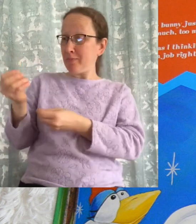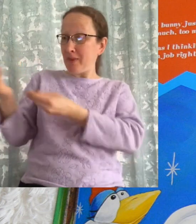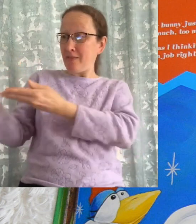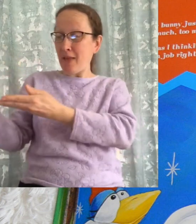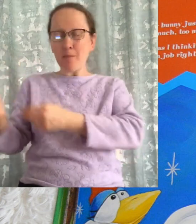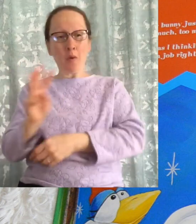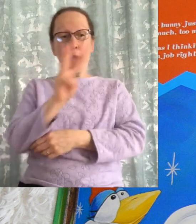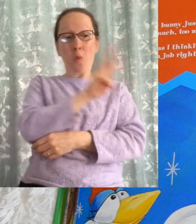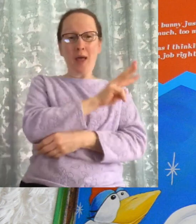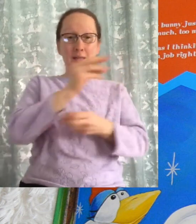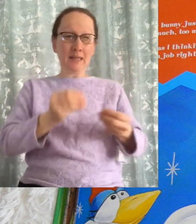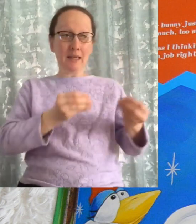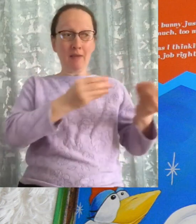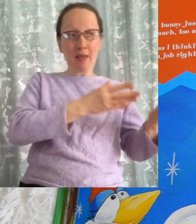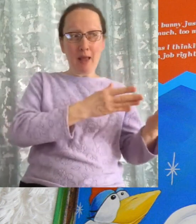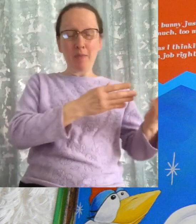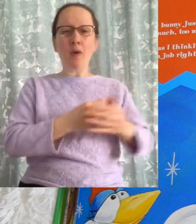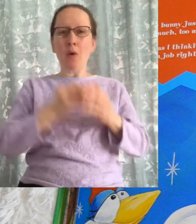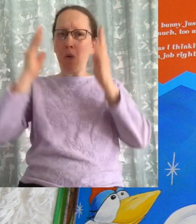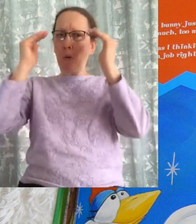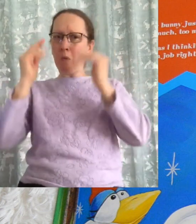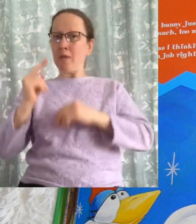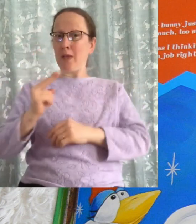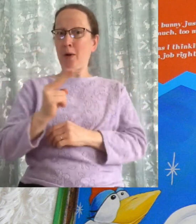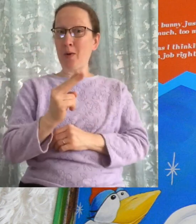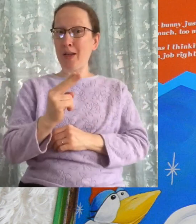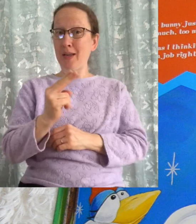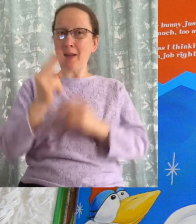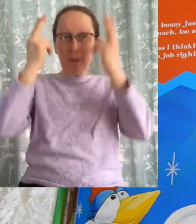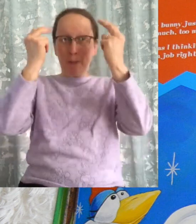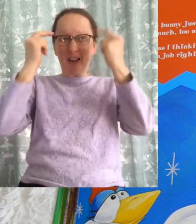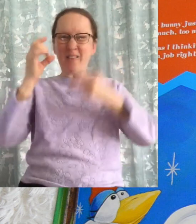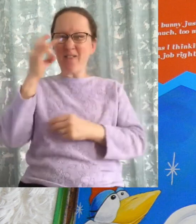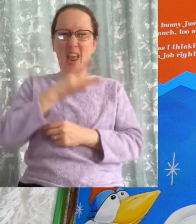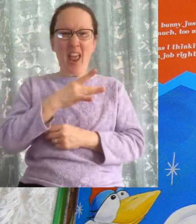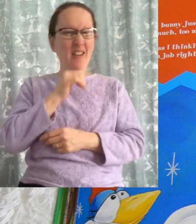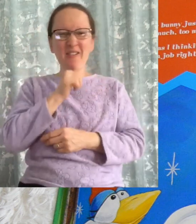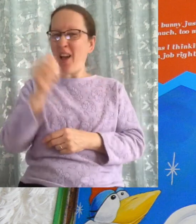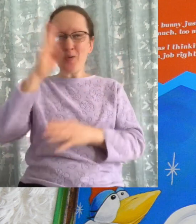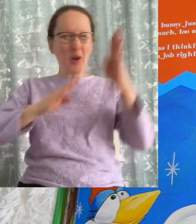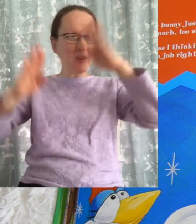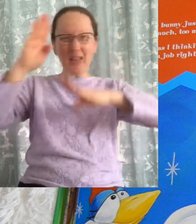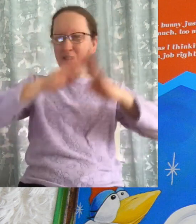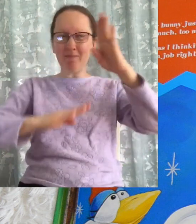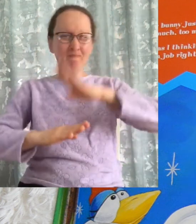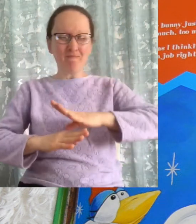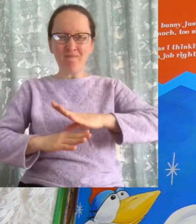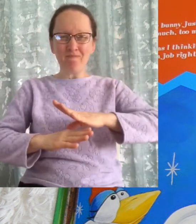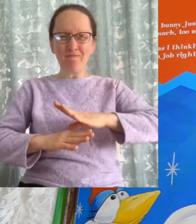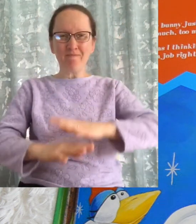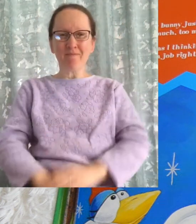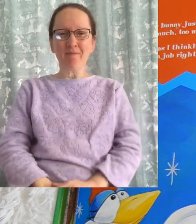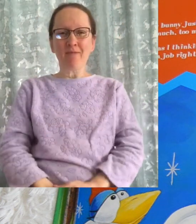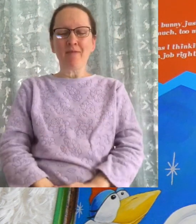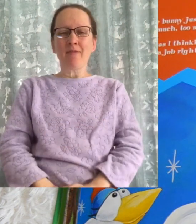She hoped he had time. She hoped he would hurry. But the bunny was fast. There was no need to